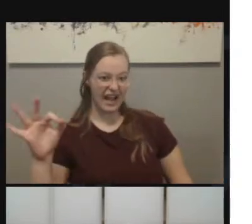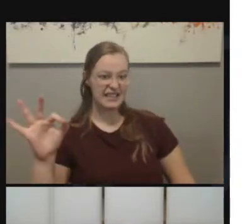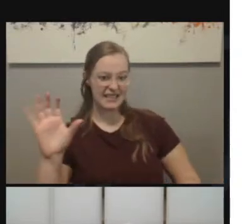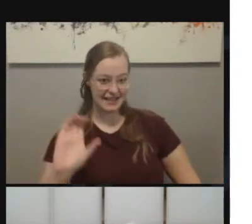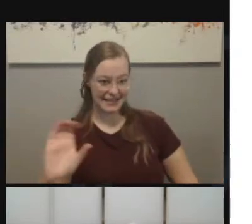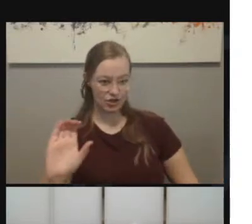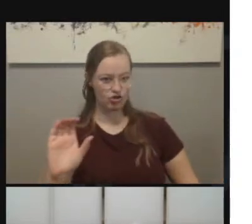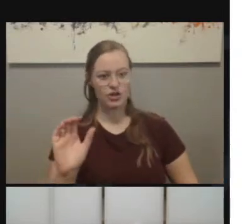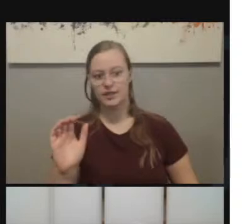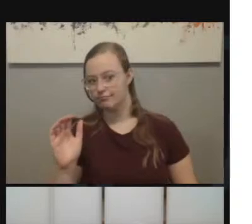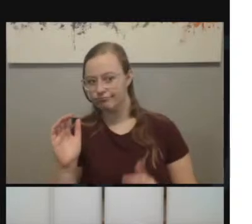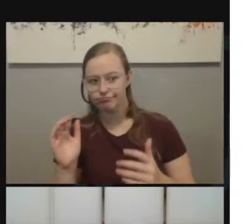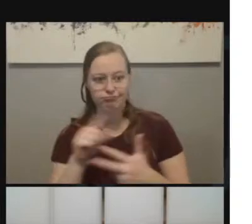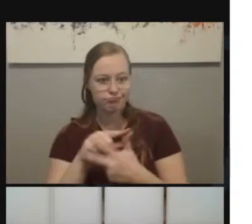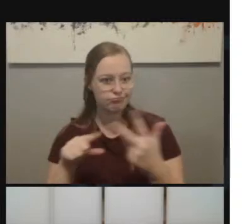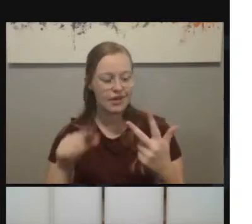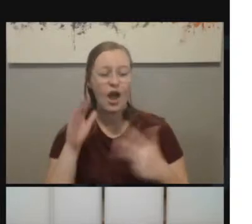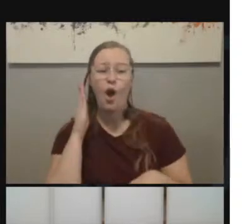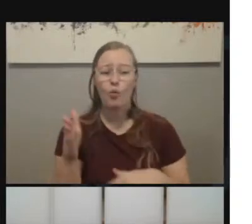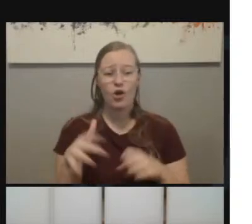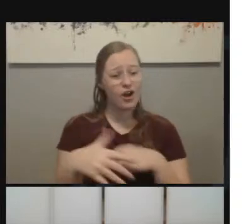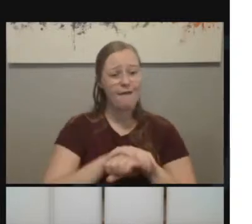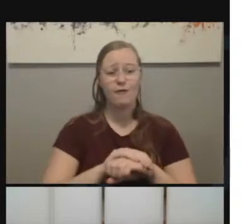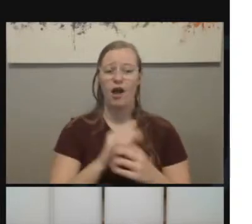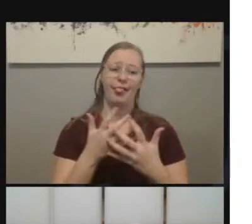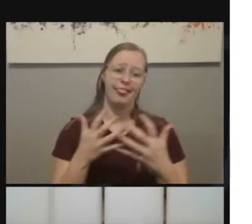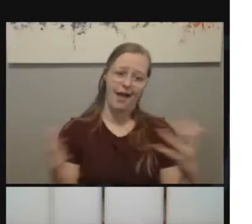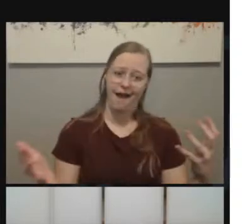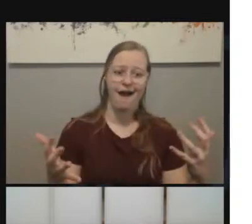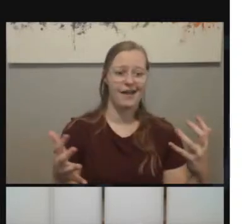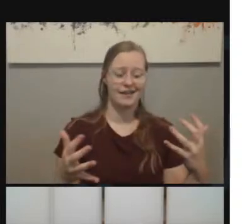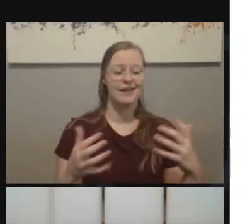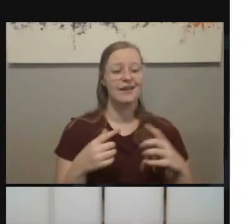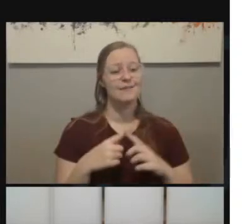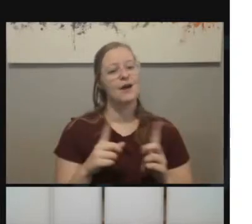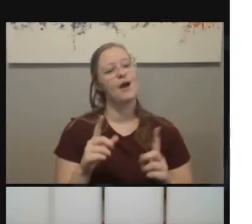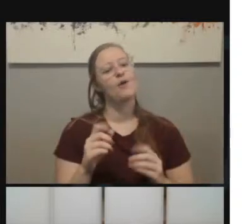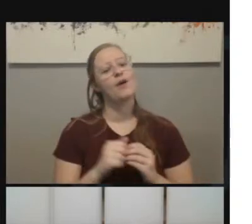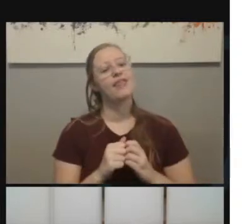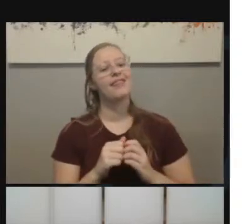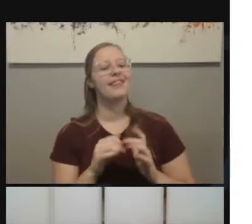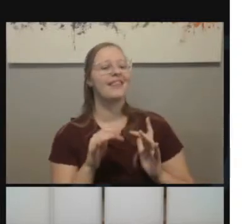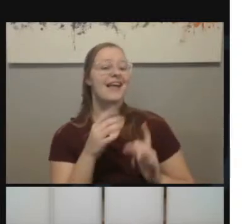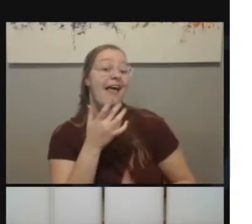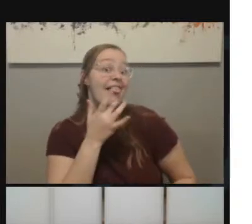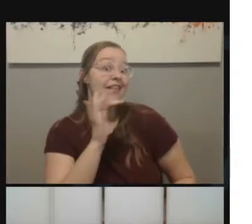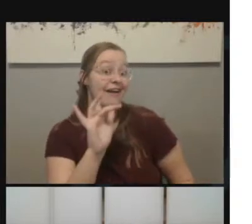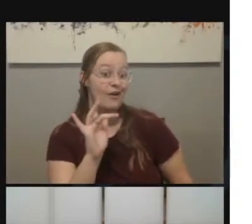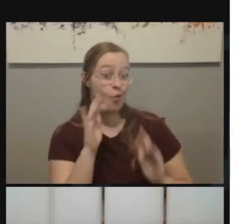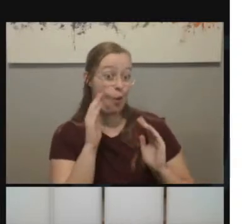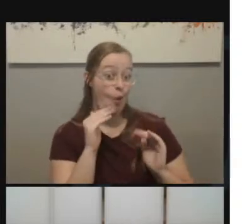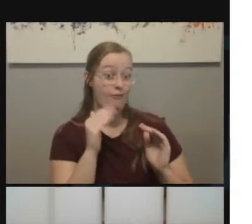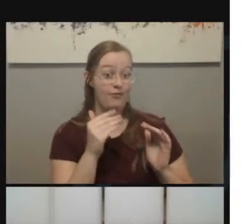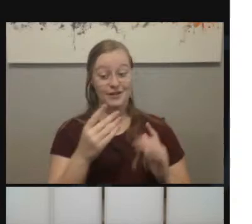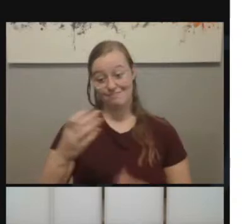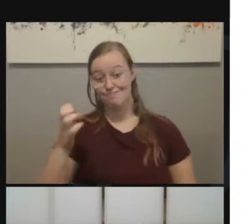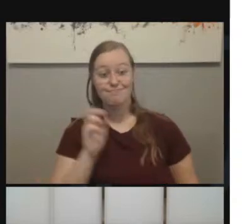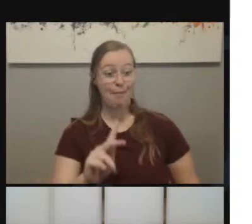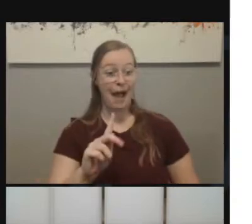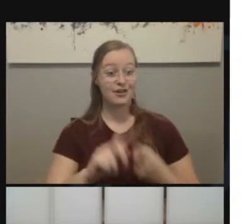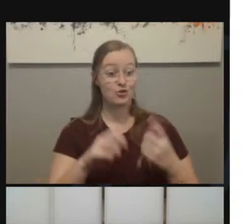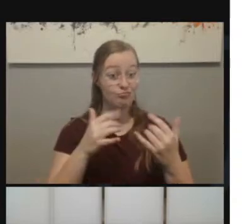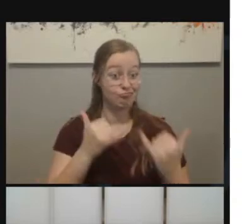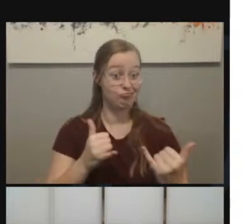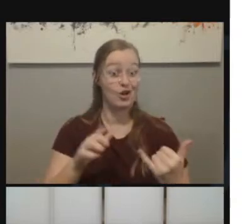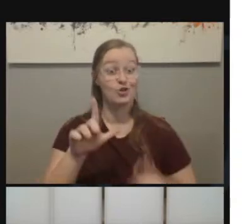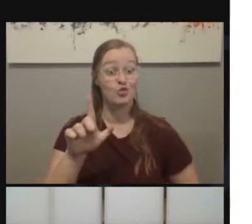centuries. We're going to cover a lot of territory, but with a little bit of luck, we'll be landing back in the 21st century within